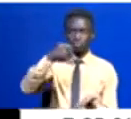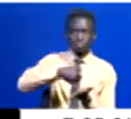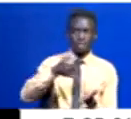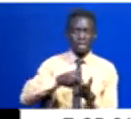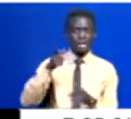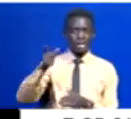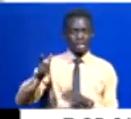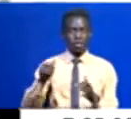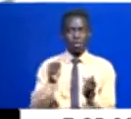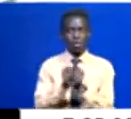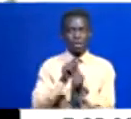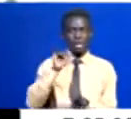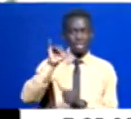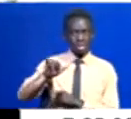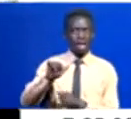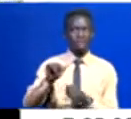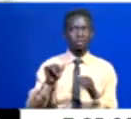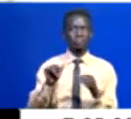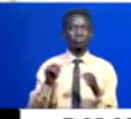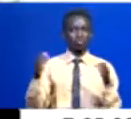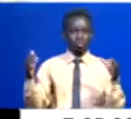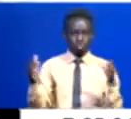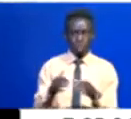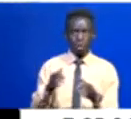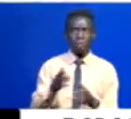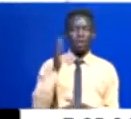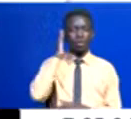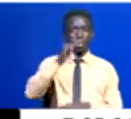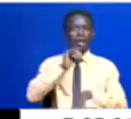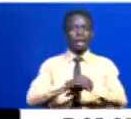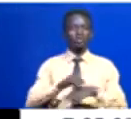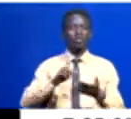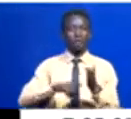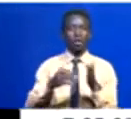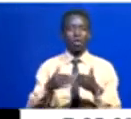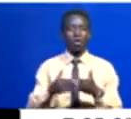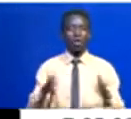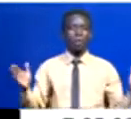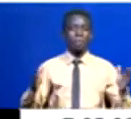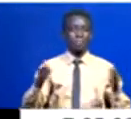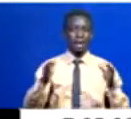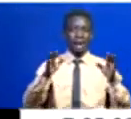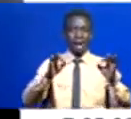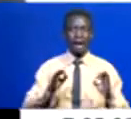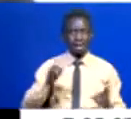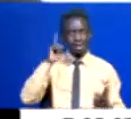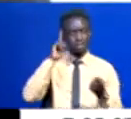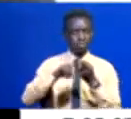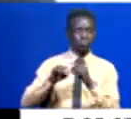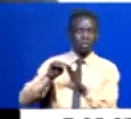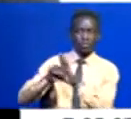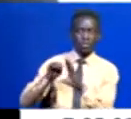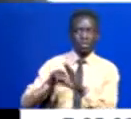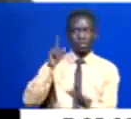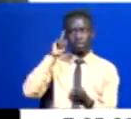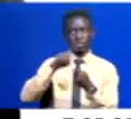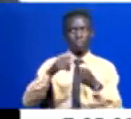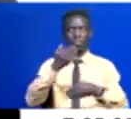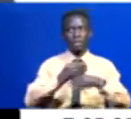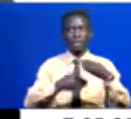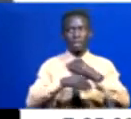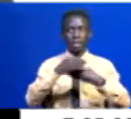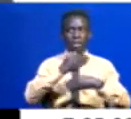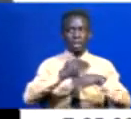watakaopata fursa hiyo ya kufungua akaunti ya nyumba yangu, ya kuweka akiba ya kujenga nyumba. Before we get to the